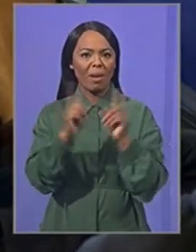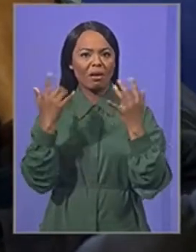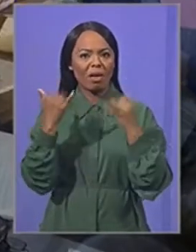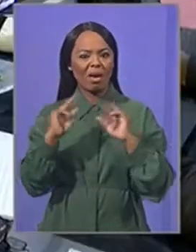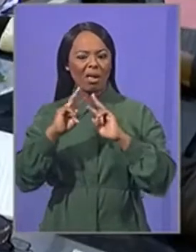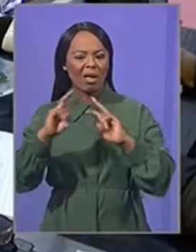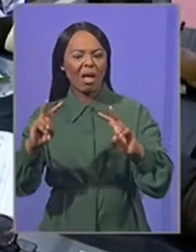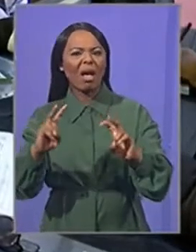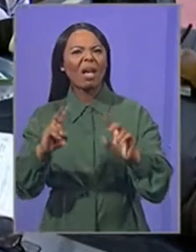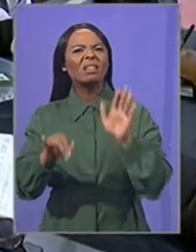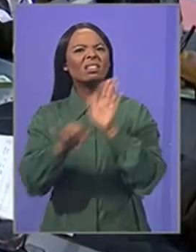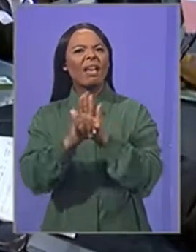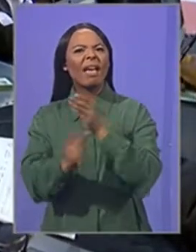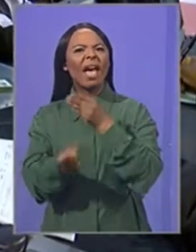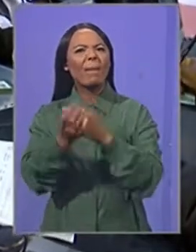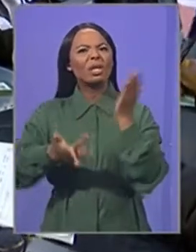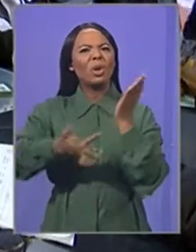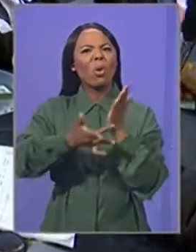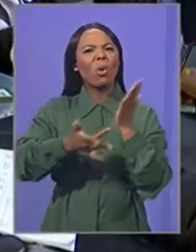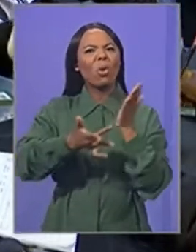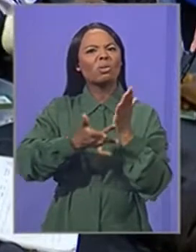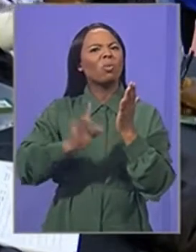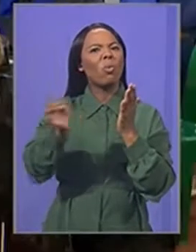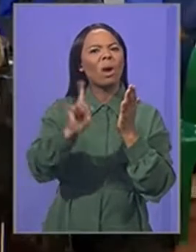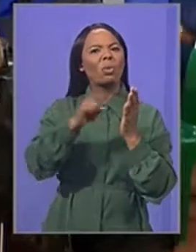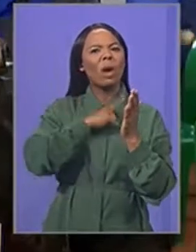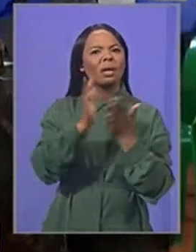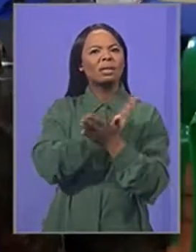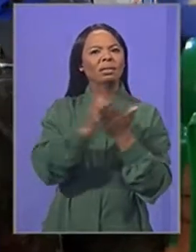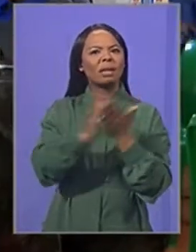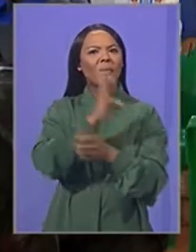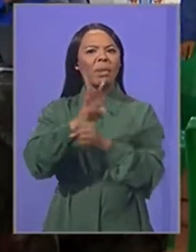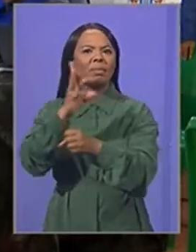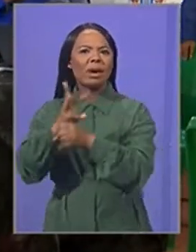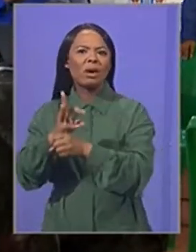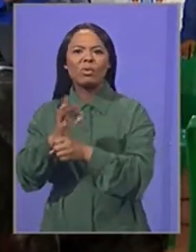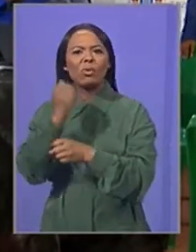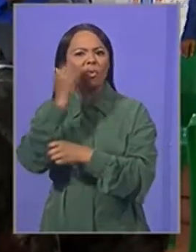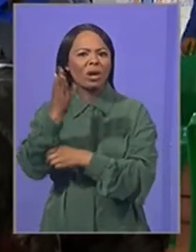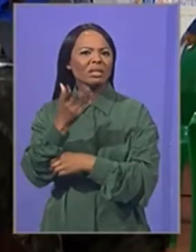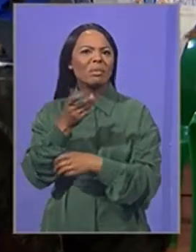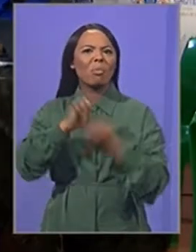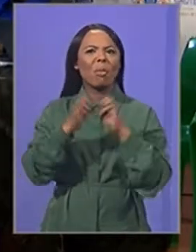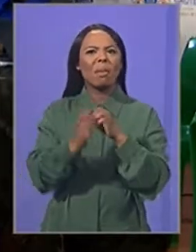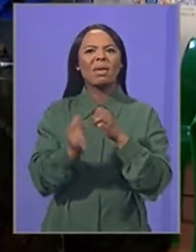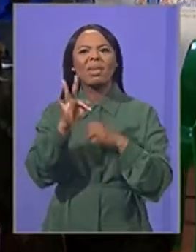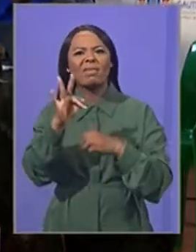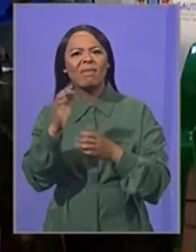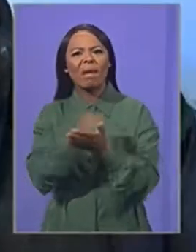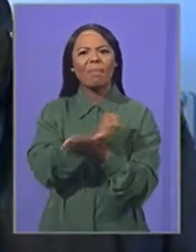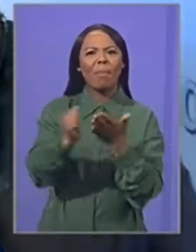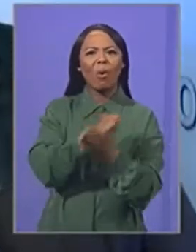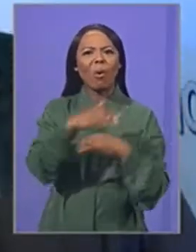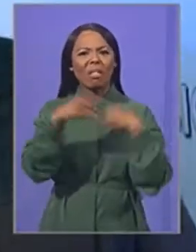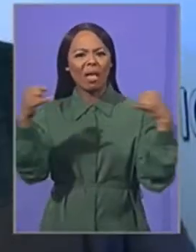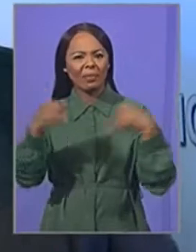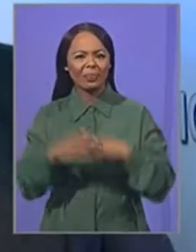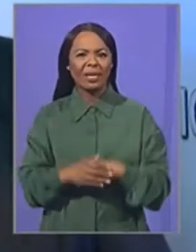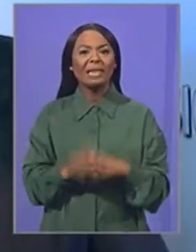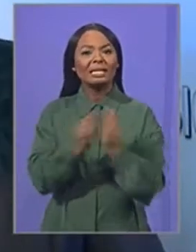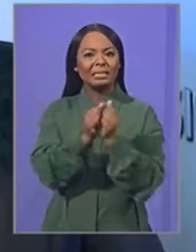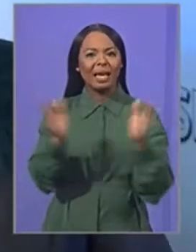ya mathata a nnileng teng go netefatsa fa batsadi ba sa itemogele mathata fa ba dira dikopo. We started late, I must be honest, I